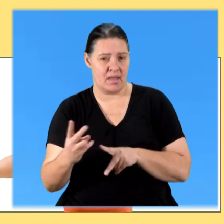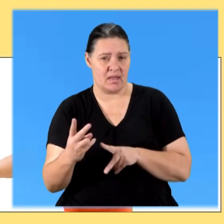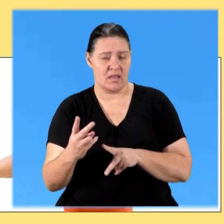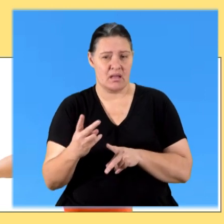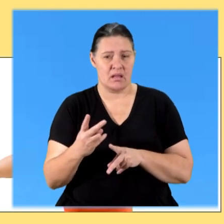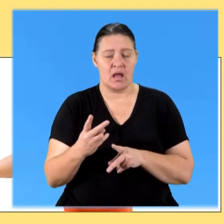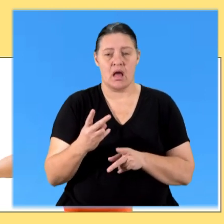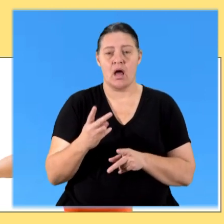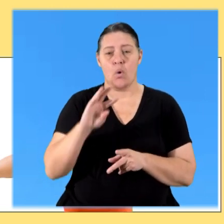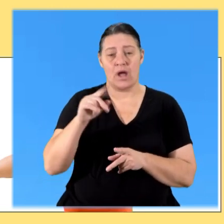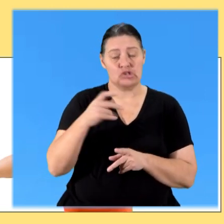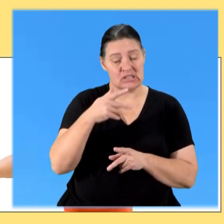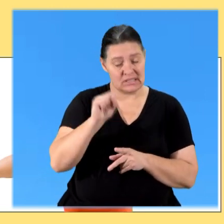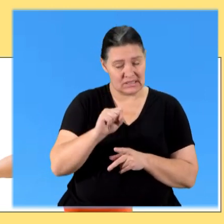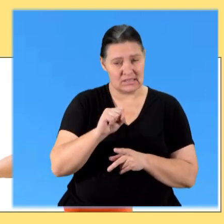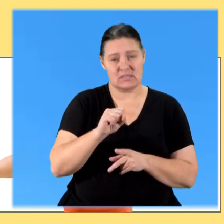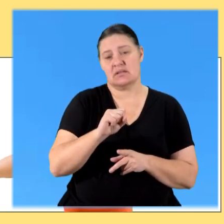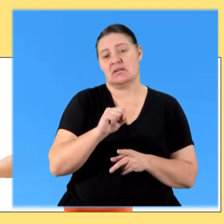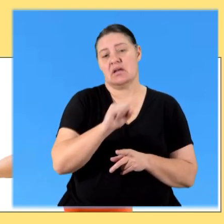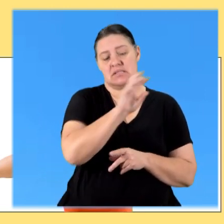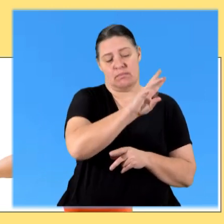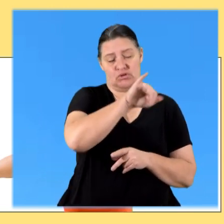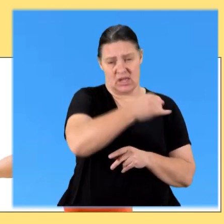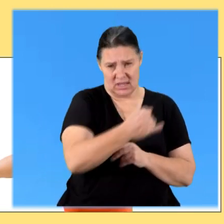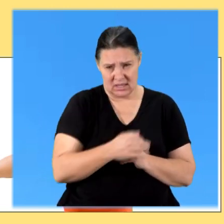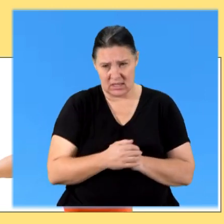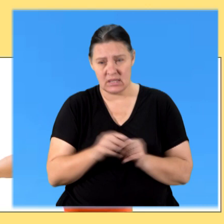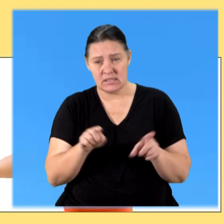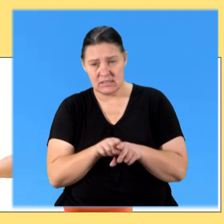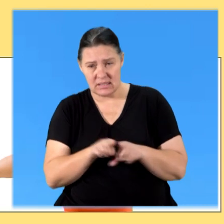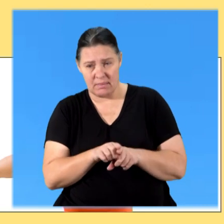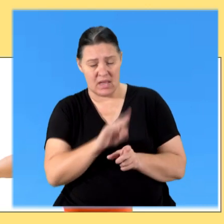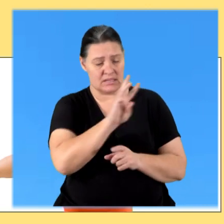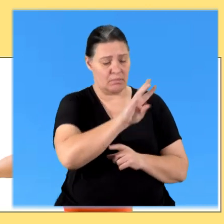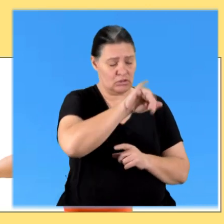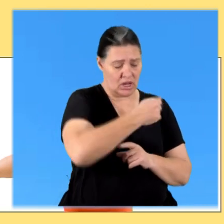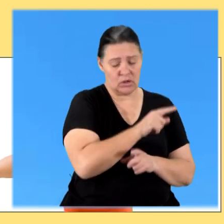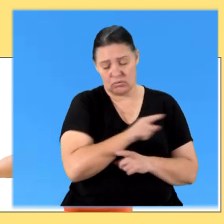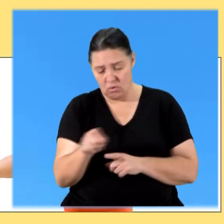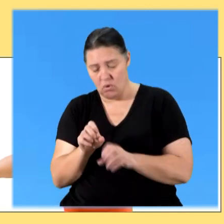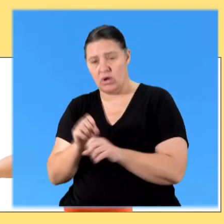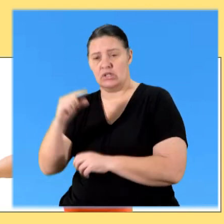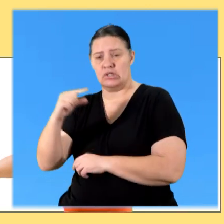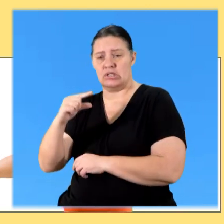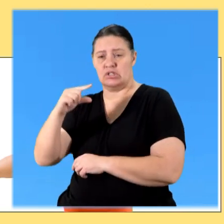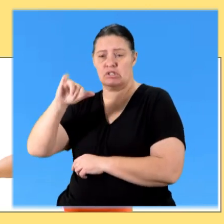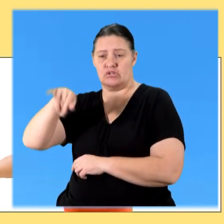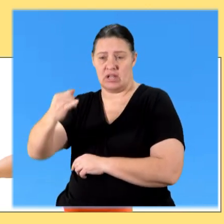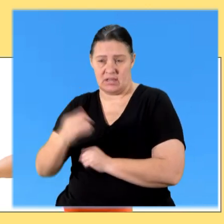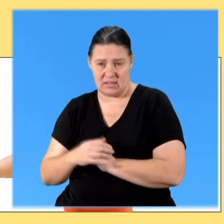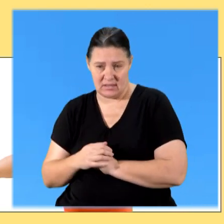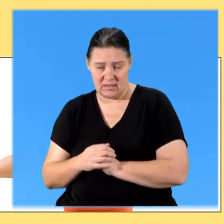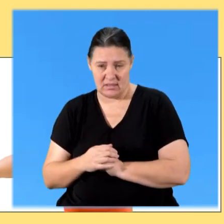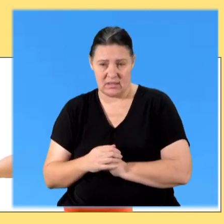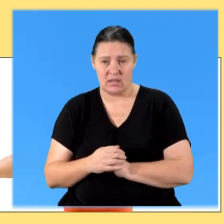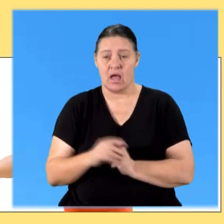prepare wages journal. You should be able to post from the wages journal to the general ledger.